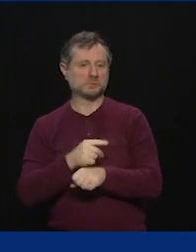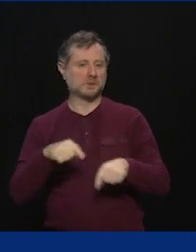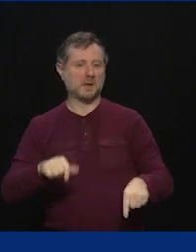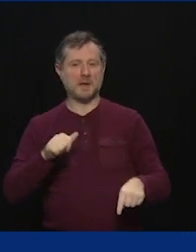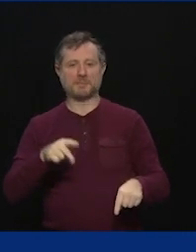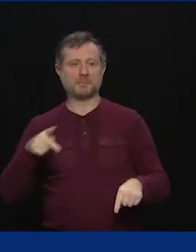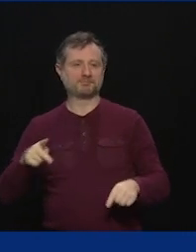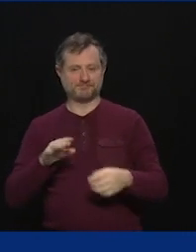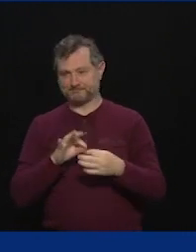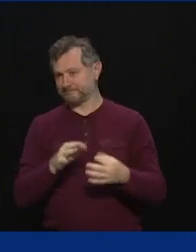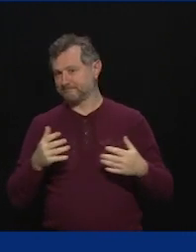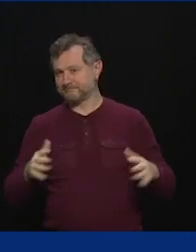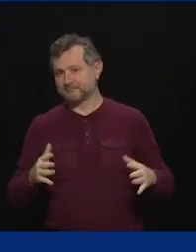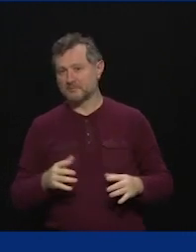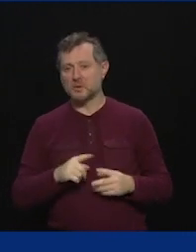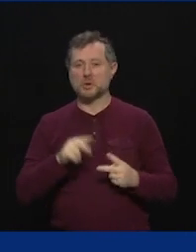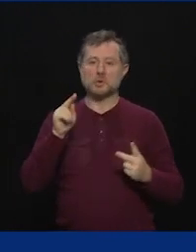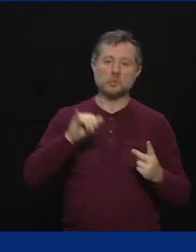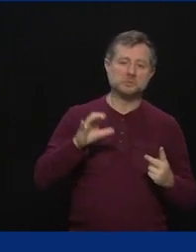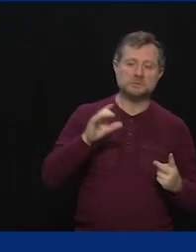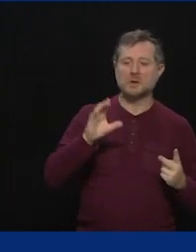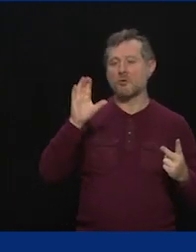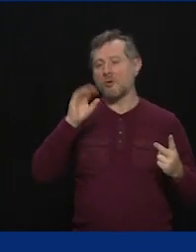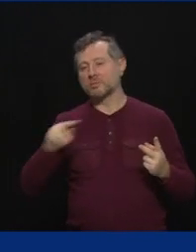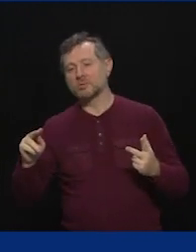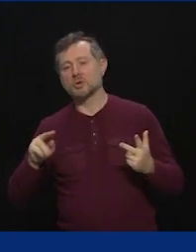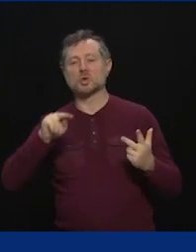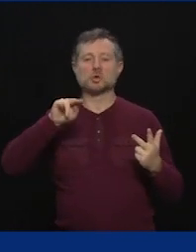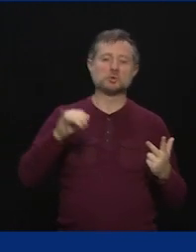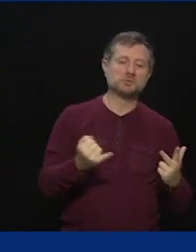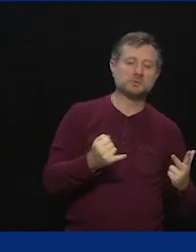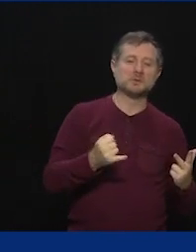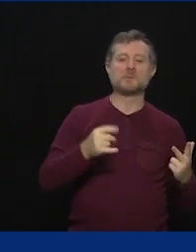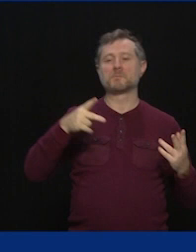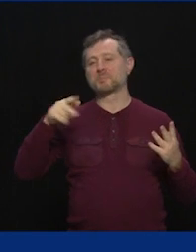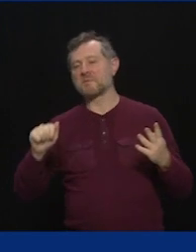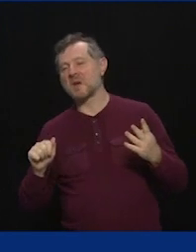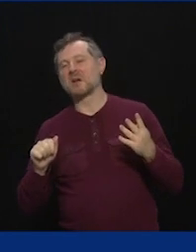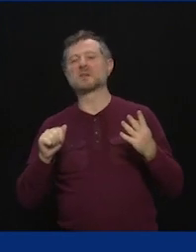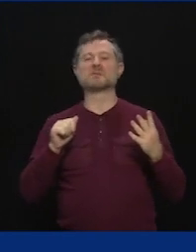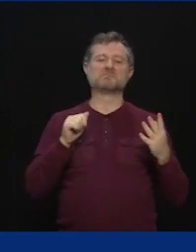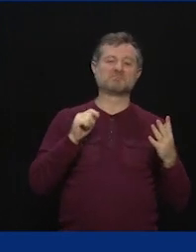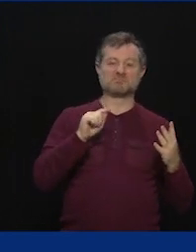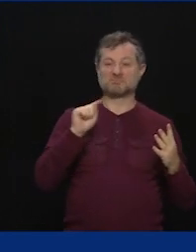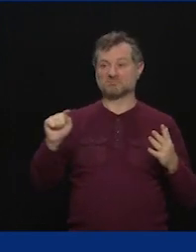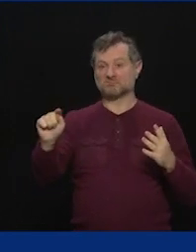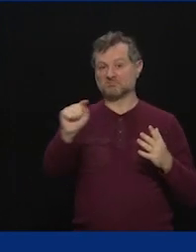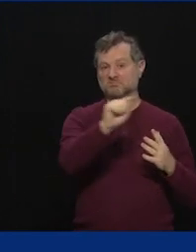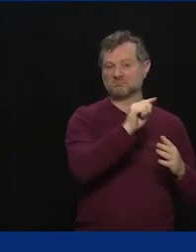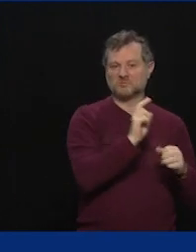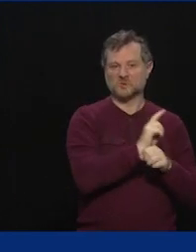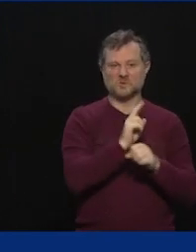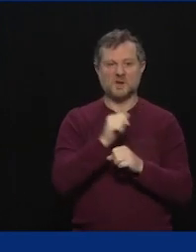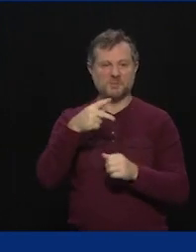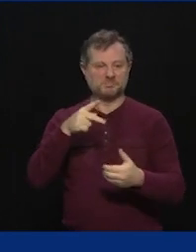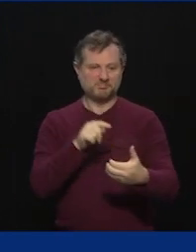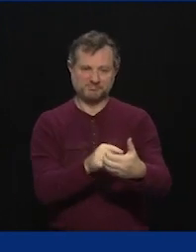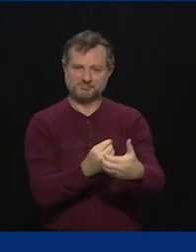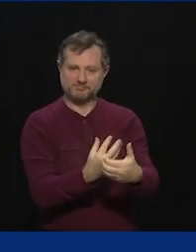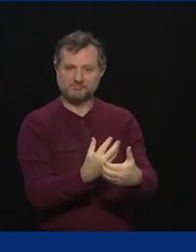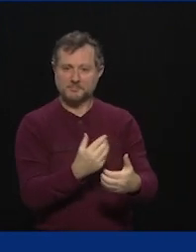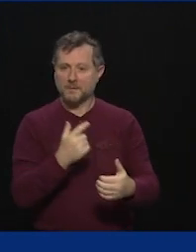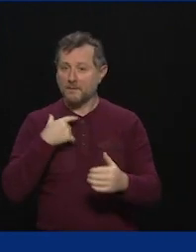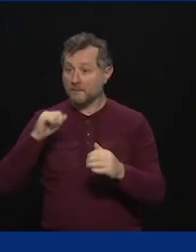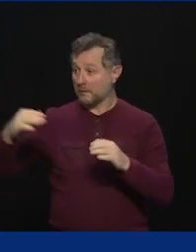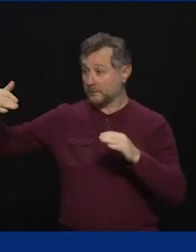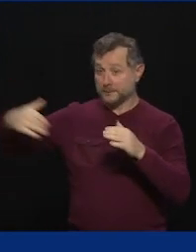Pennsylvania, Connecticut, New Jersey in particular, and making sure that we can have individuals from their states come into our facilities, come